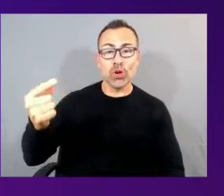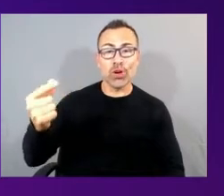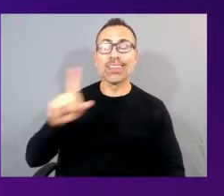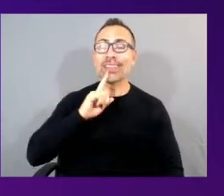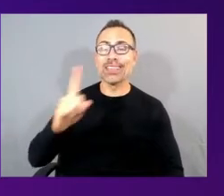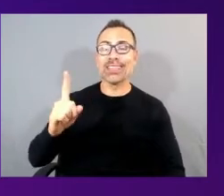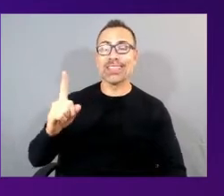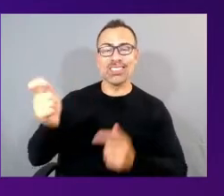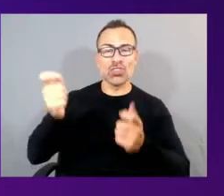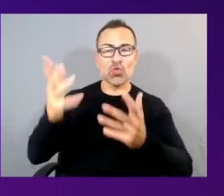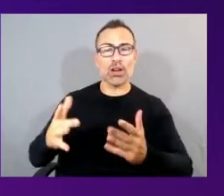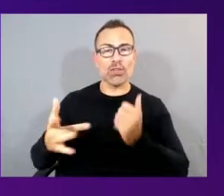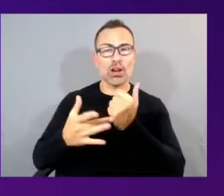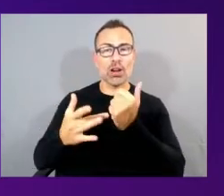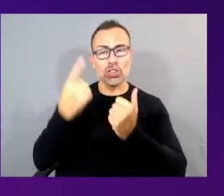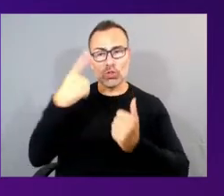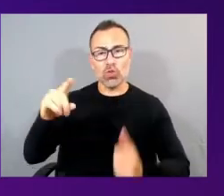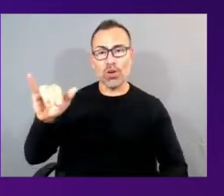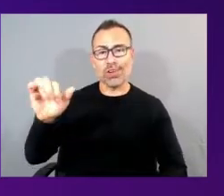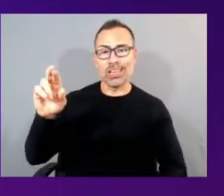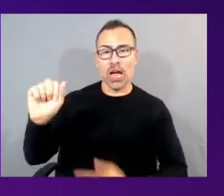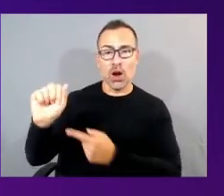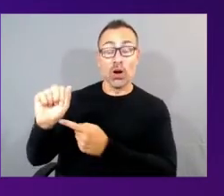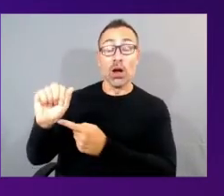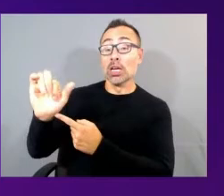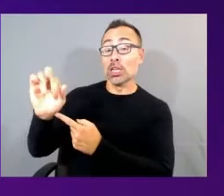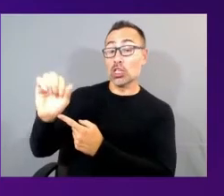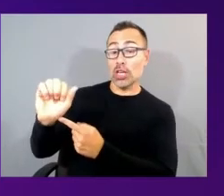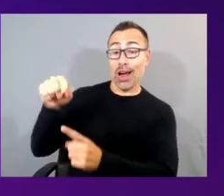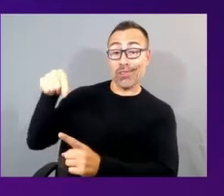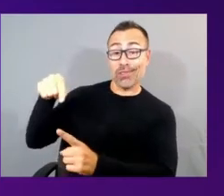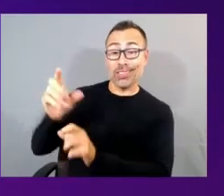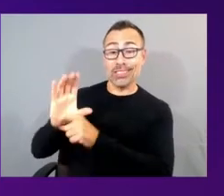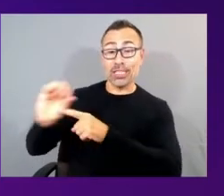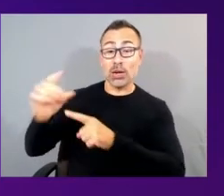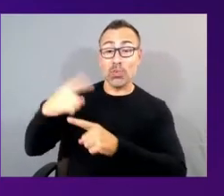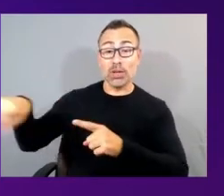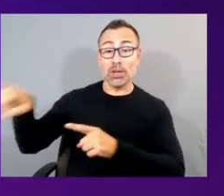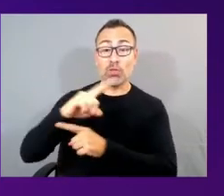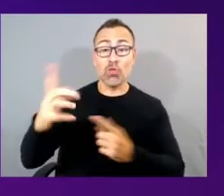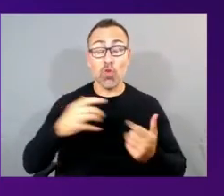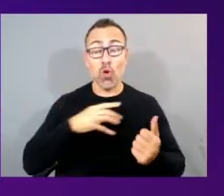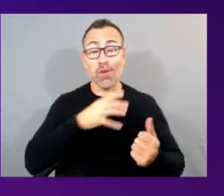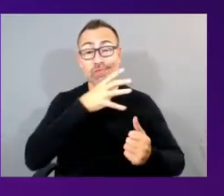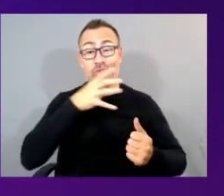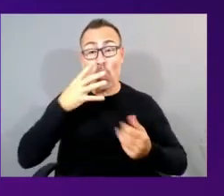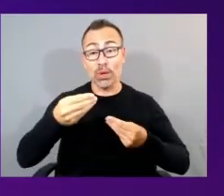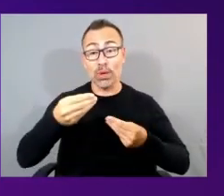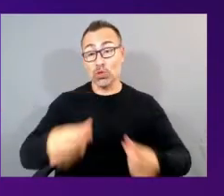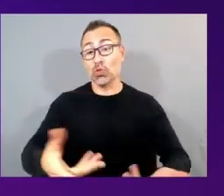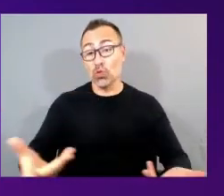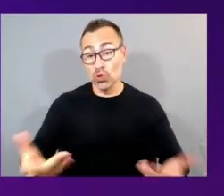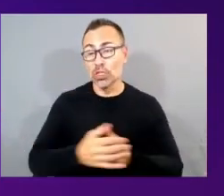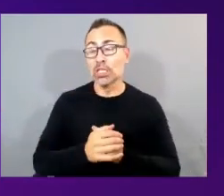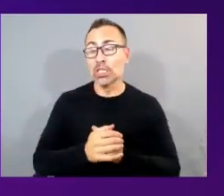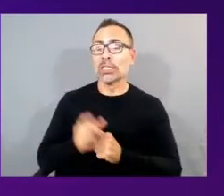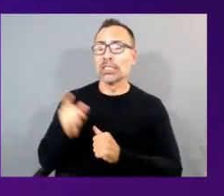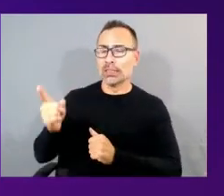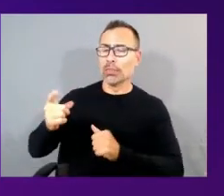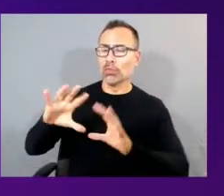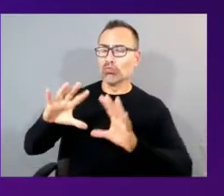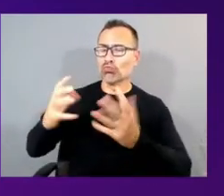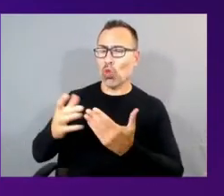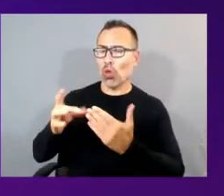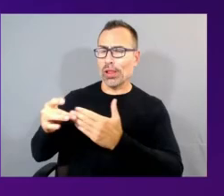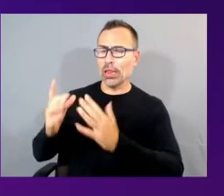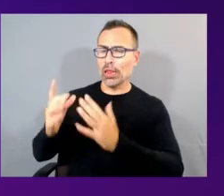global leader in crop nutrition and a farming solution. Kyrre, thanks for joining us. Yara was established over